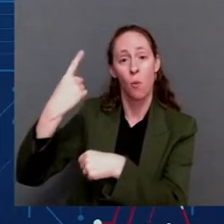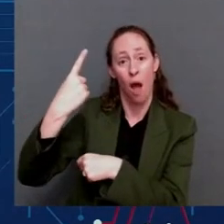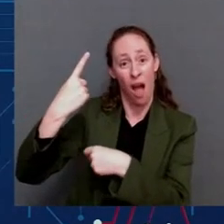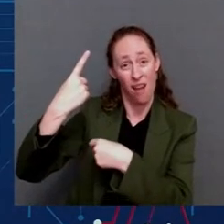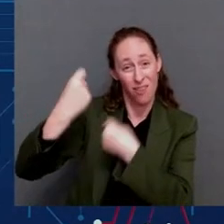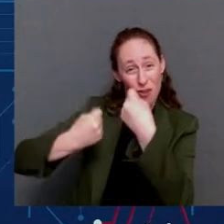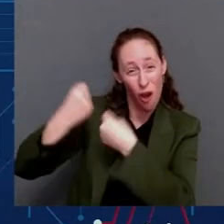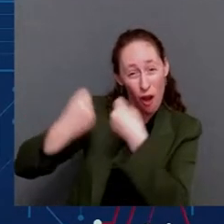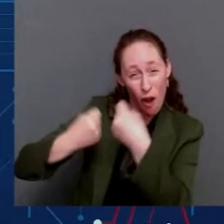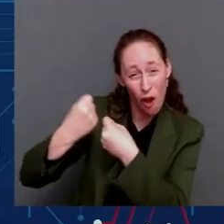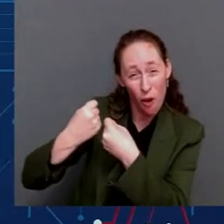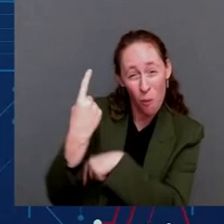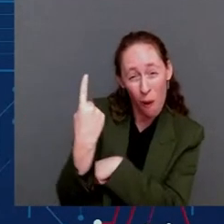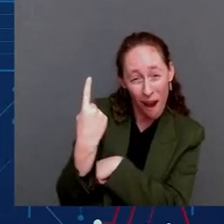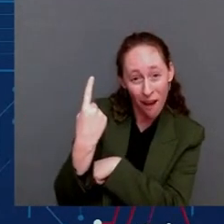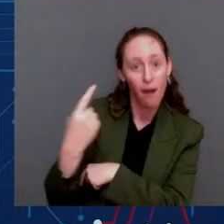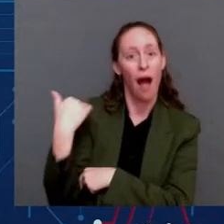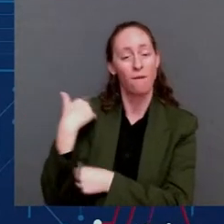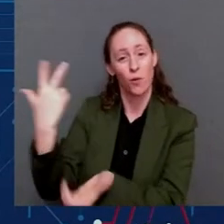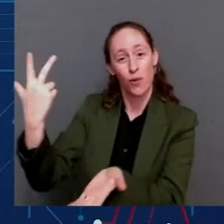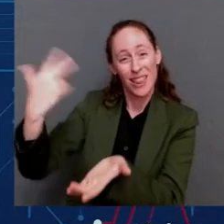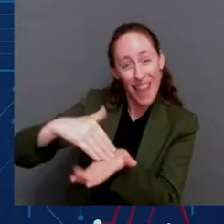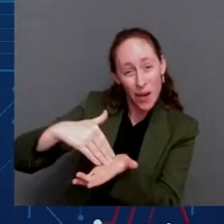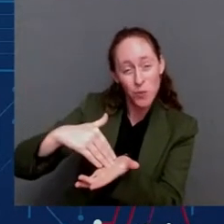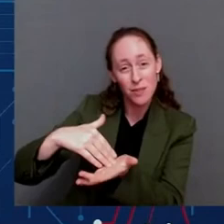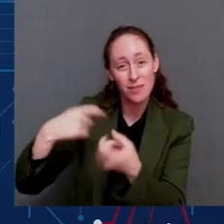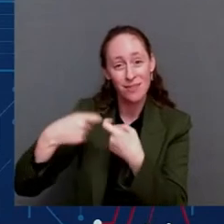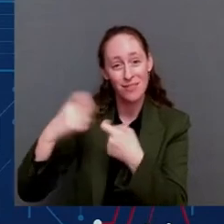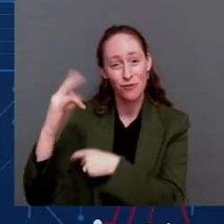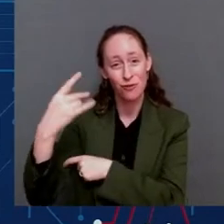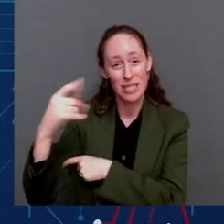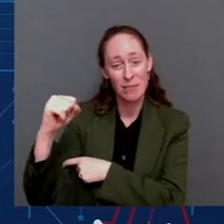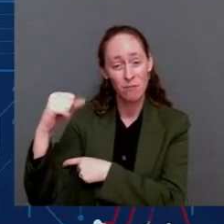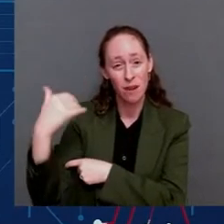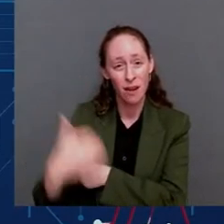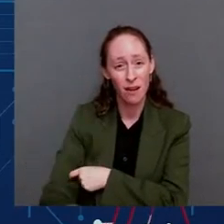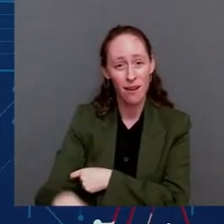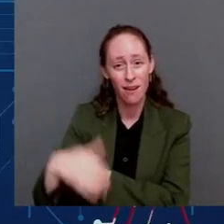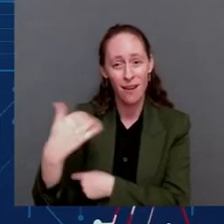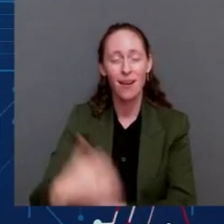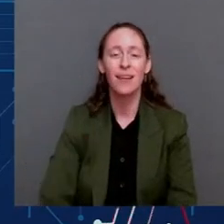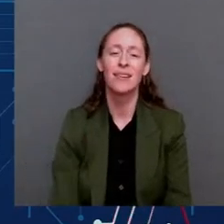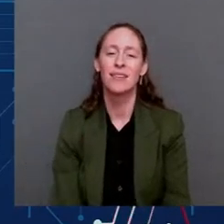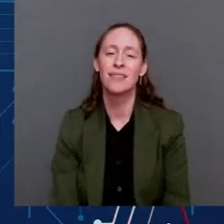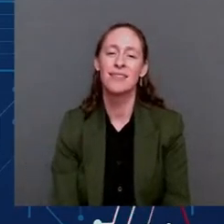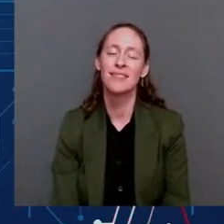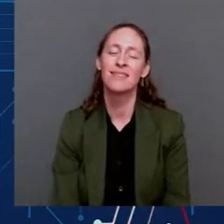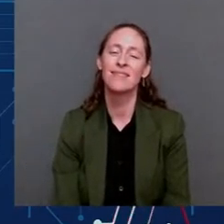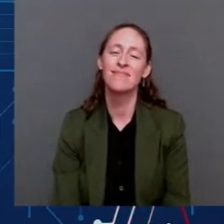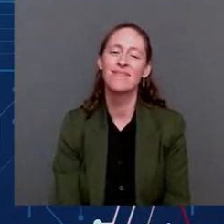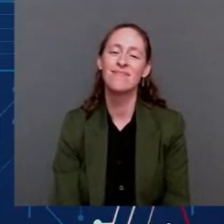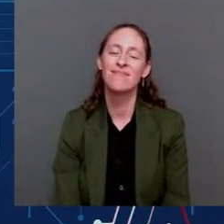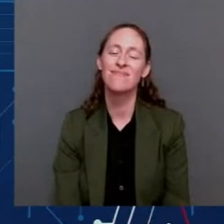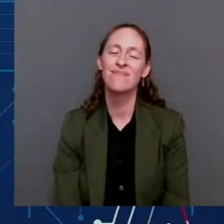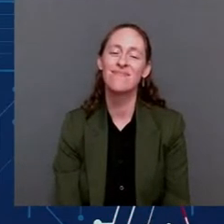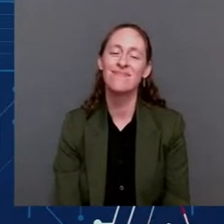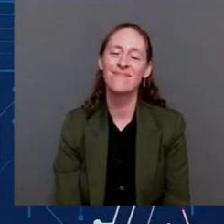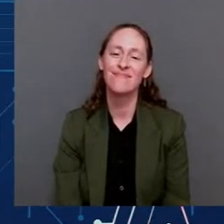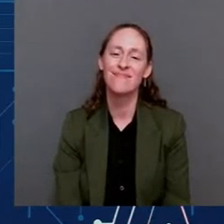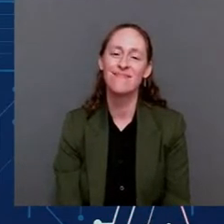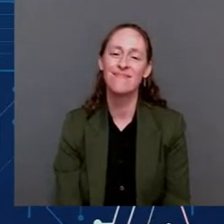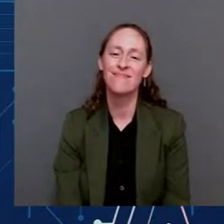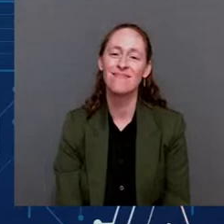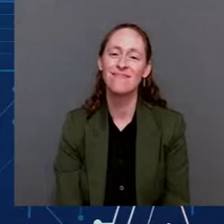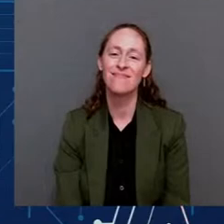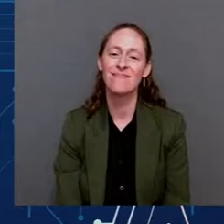sales continue to climb, there were double this year than there were last year. Automakers are gonna need even more of these